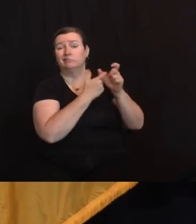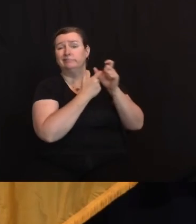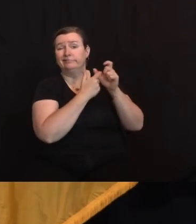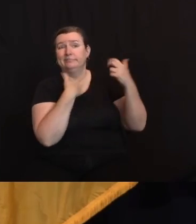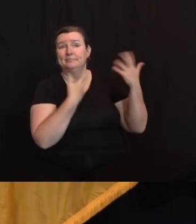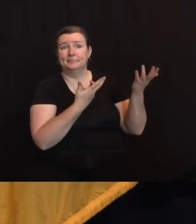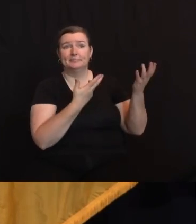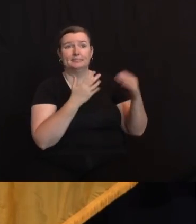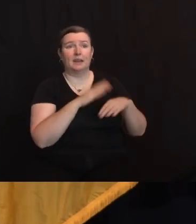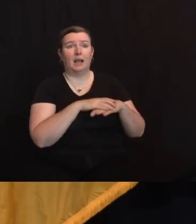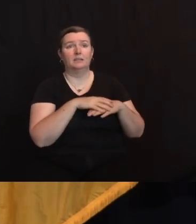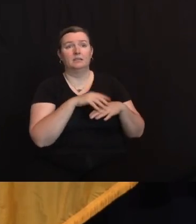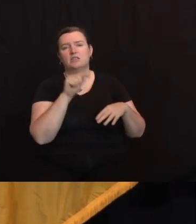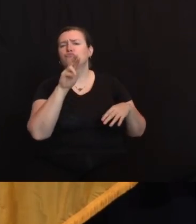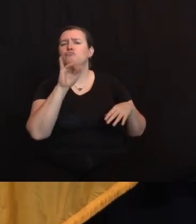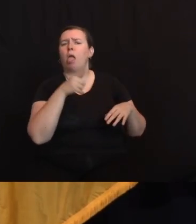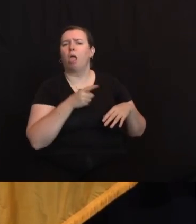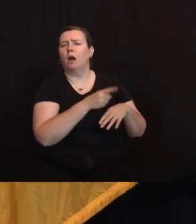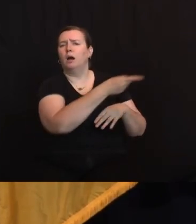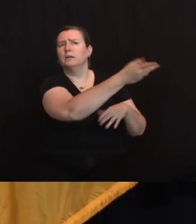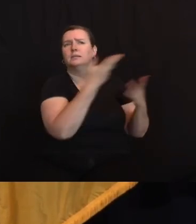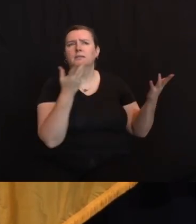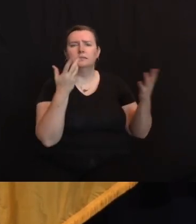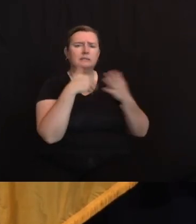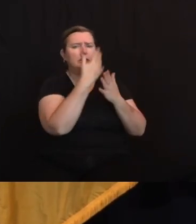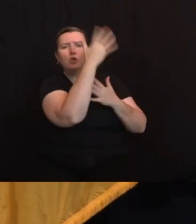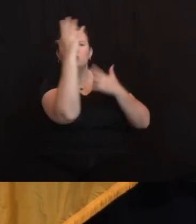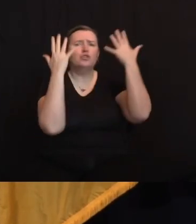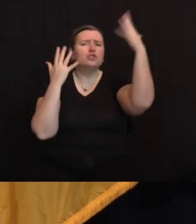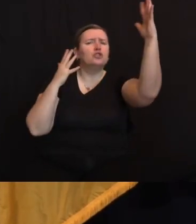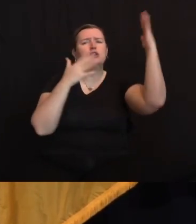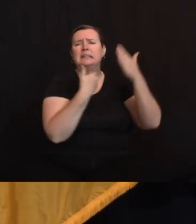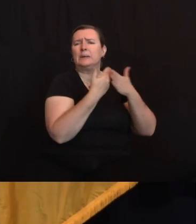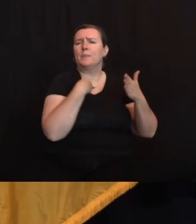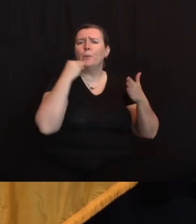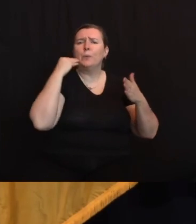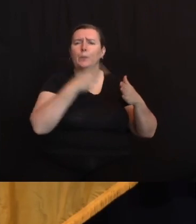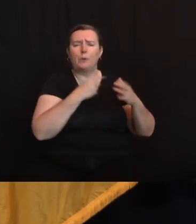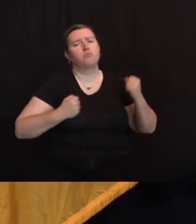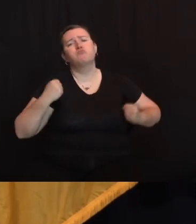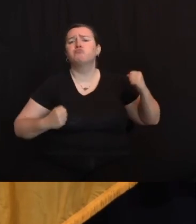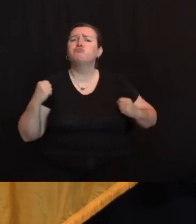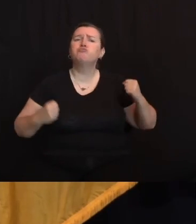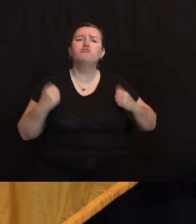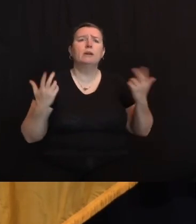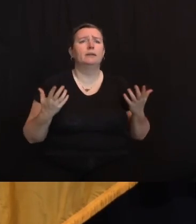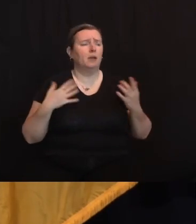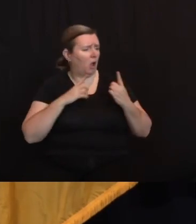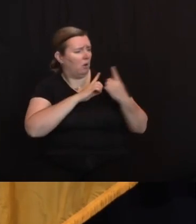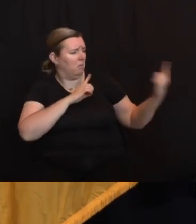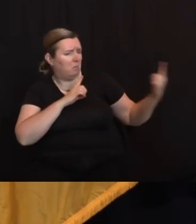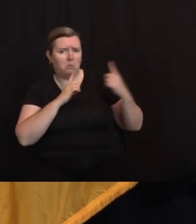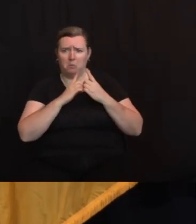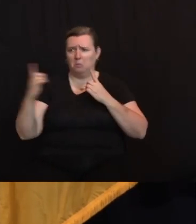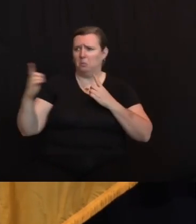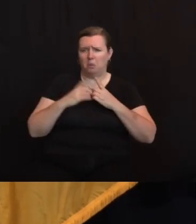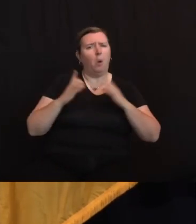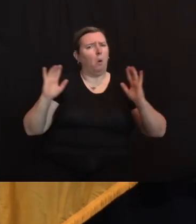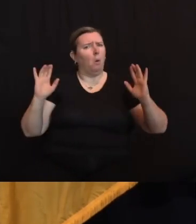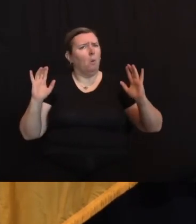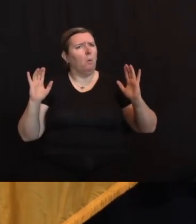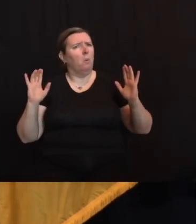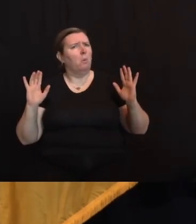trail in the woods near your house, and you're socially distancing, we